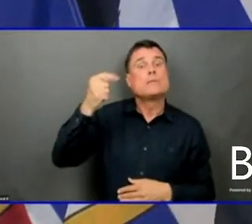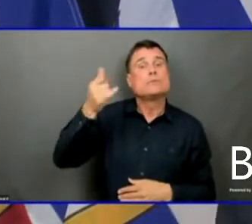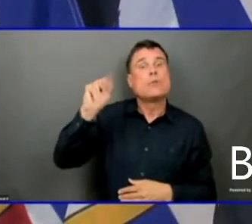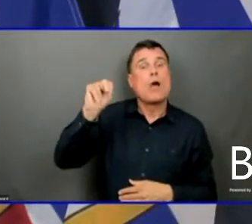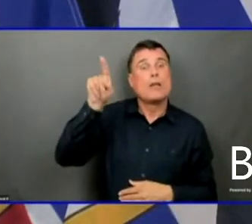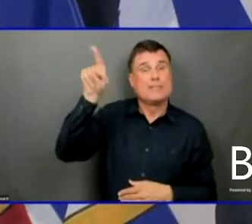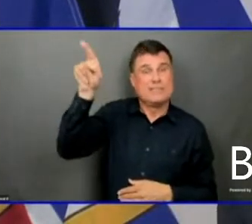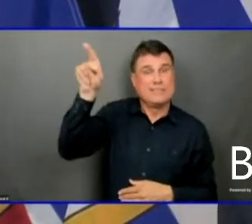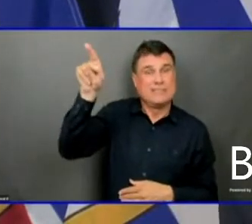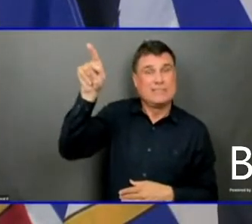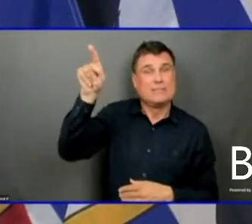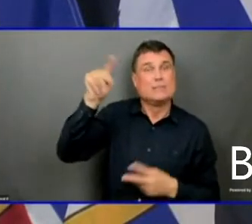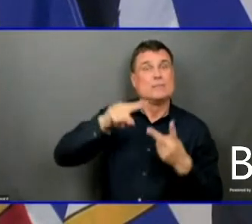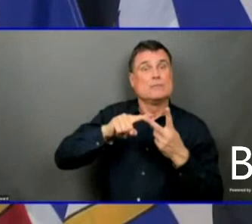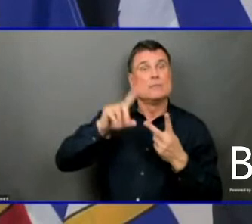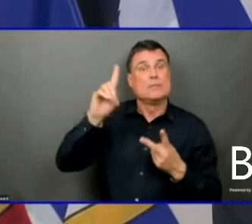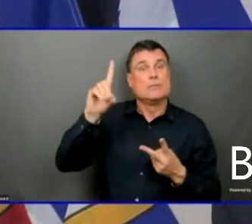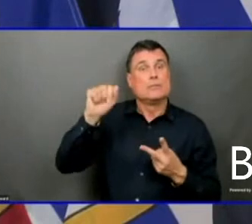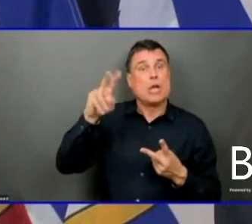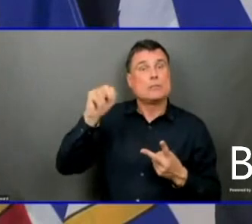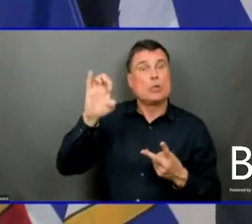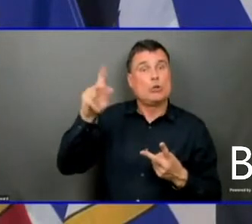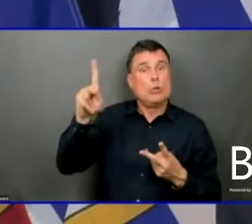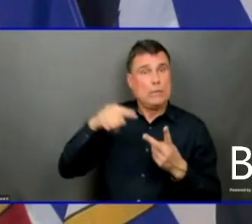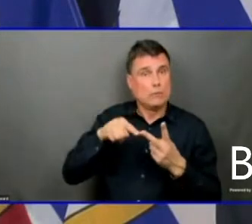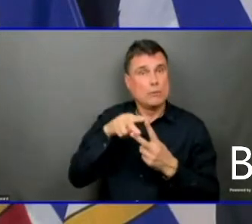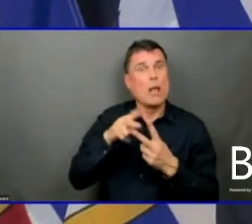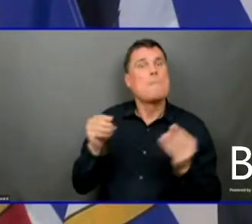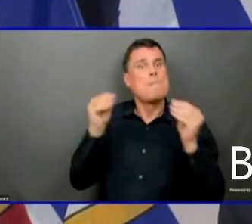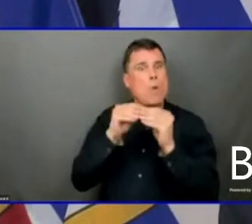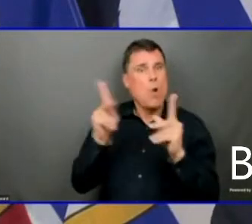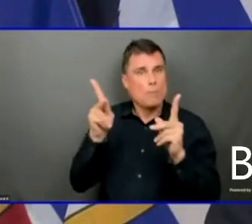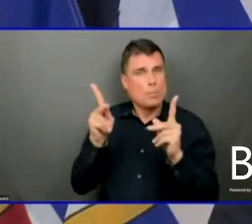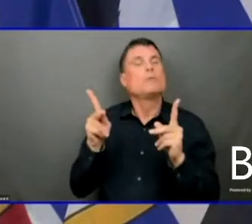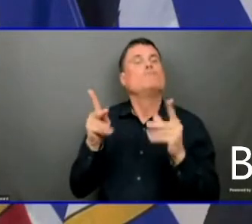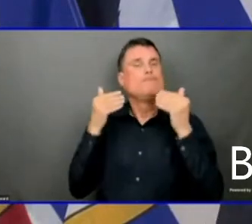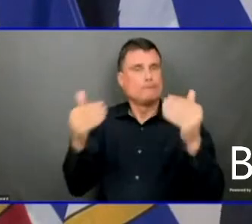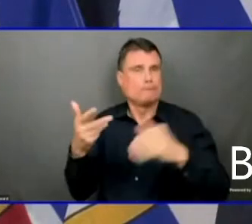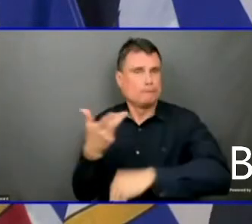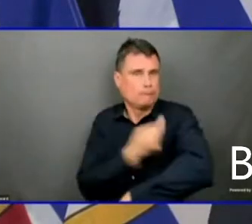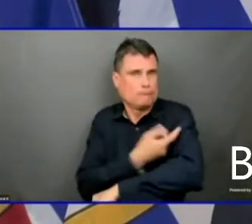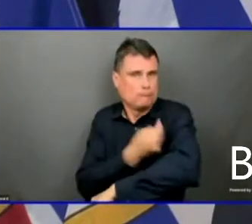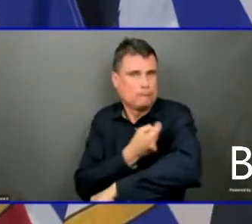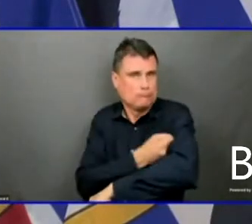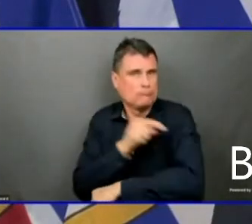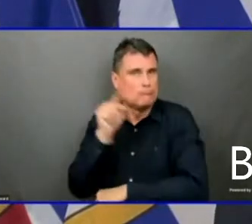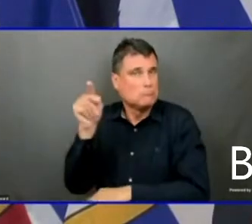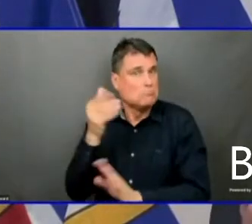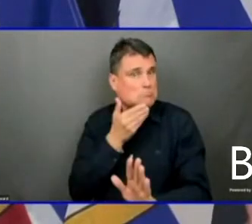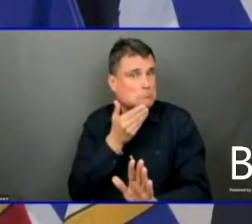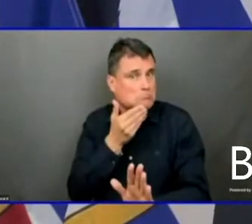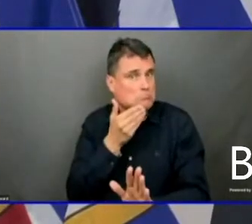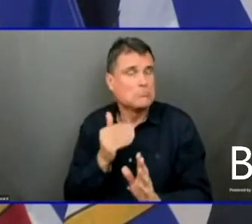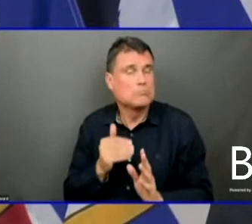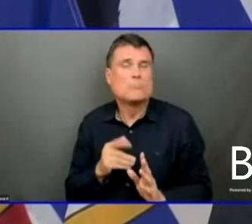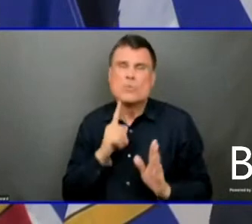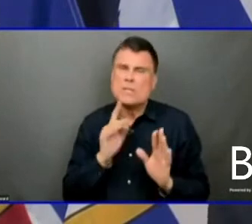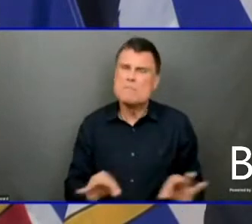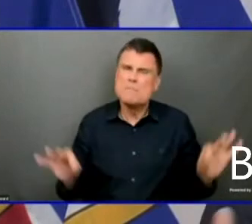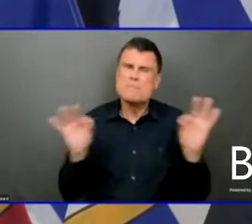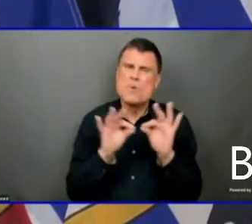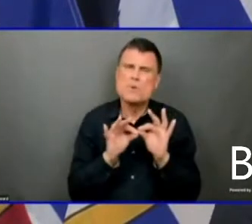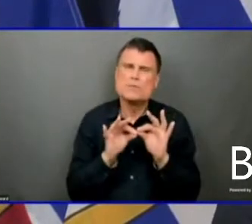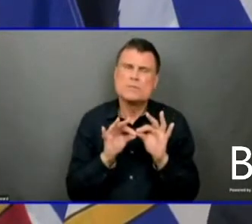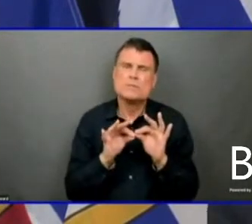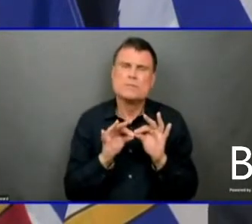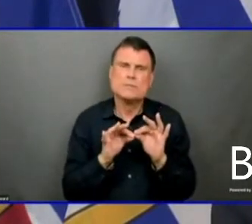continues. It's Dawson Creek, important for people in those communities to get immunized, and in hotspot communities across BC to do so. And we see